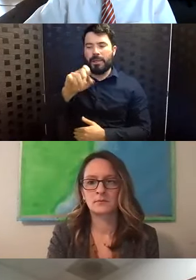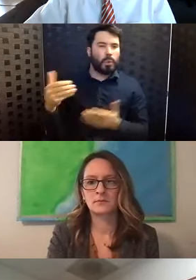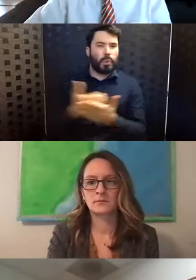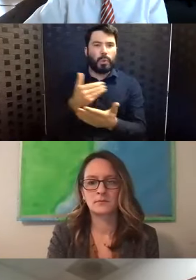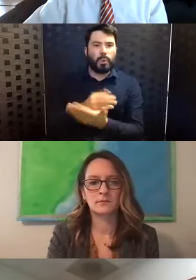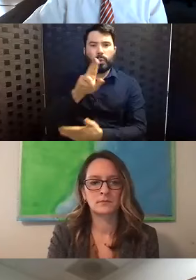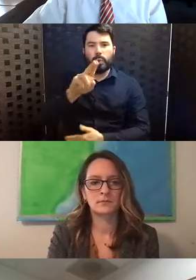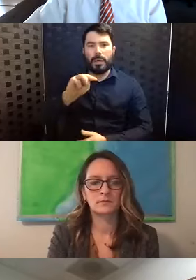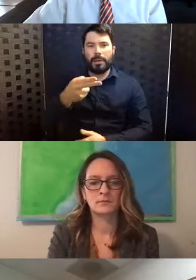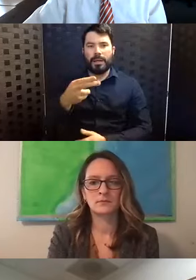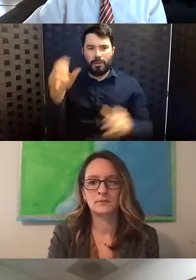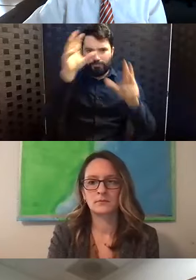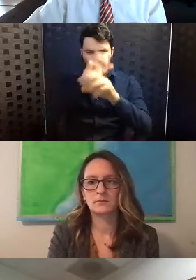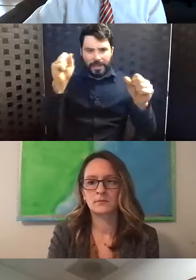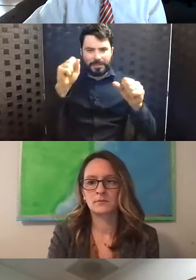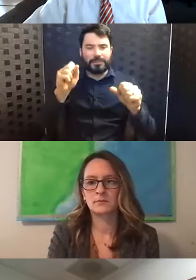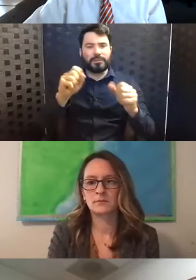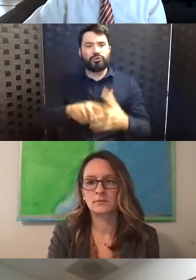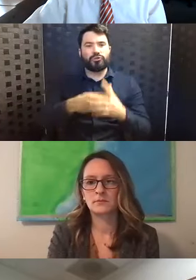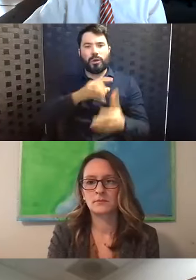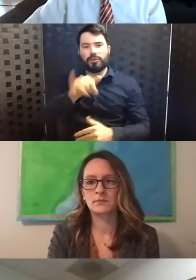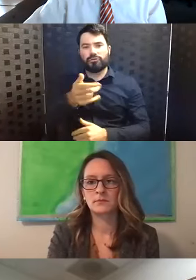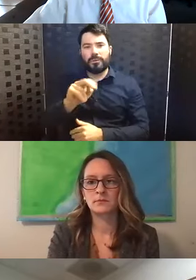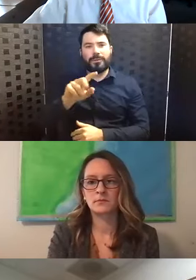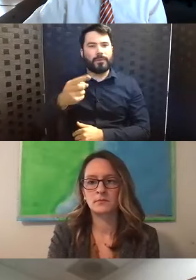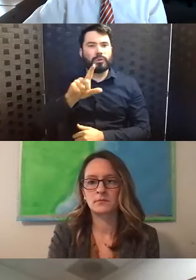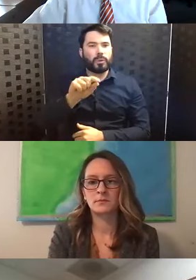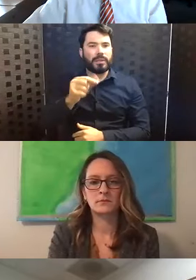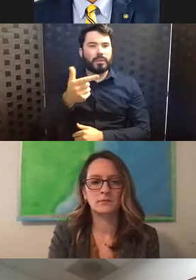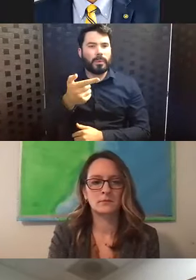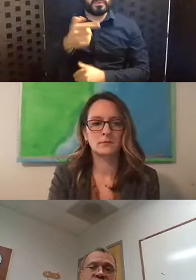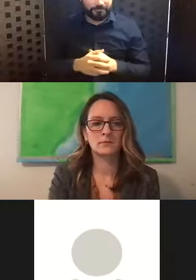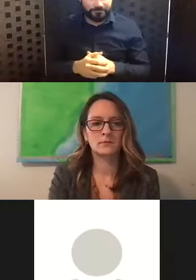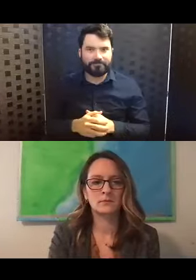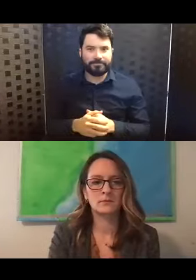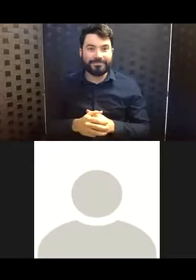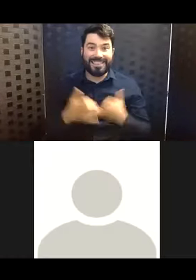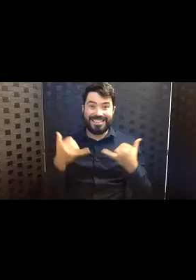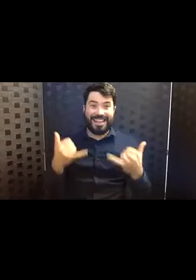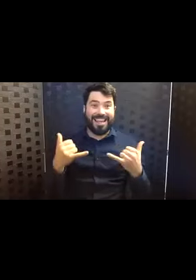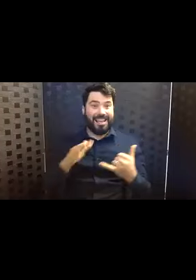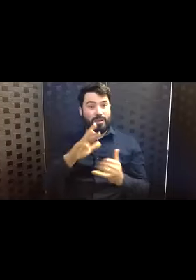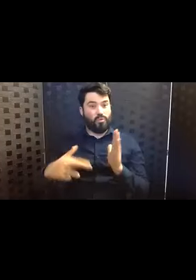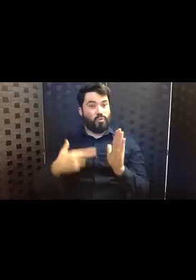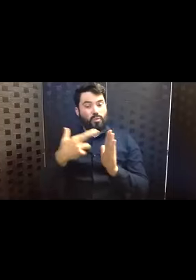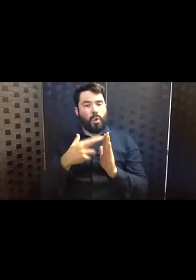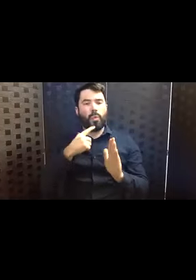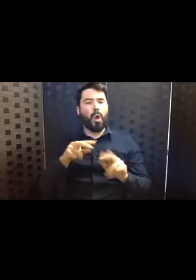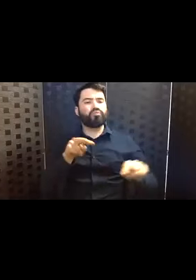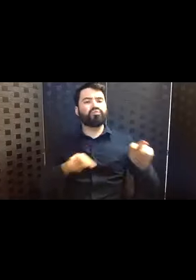UMHS president, effective January 1st, 2021. In this role, David will oversee the